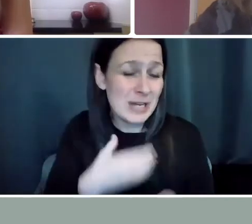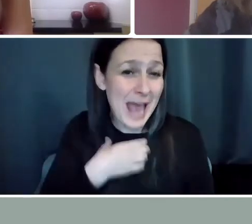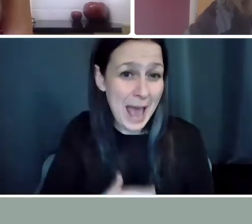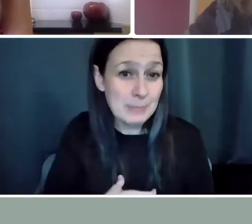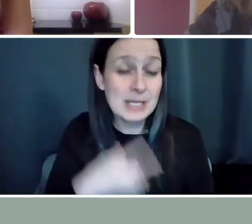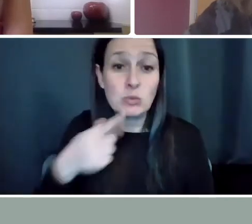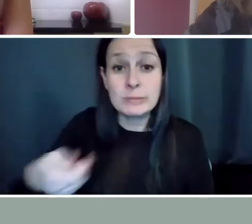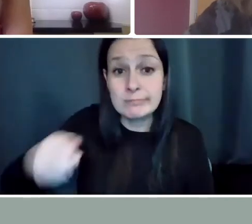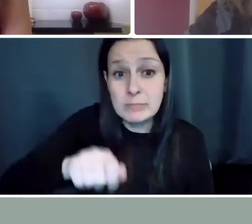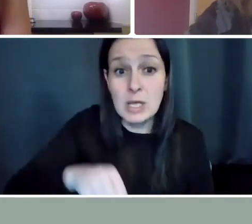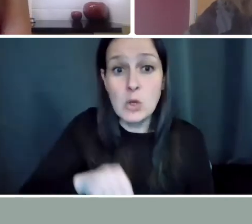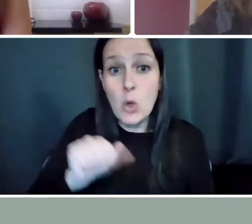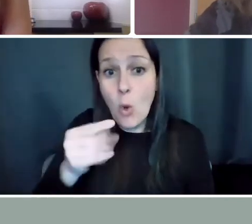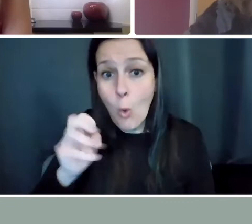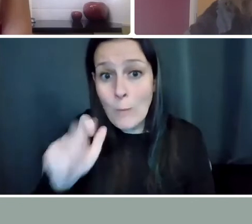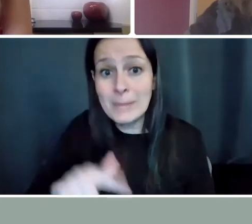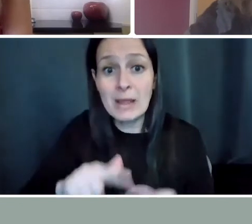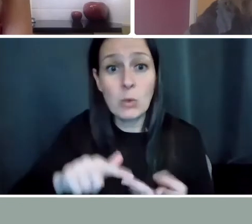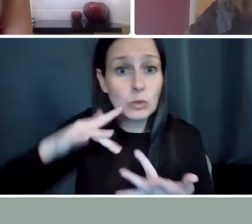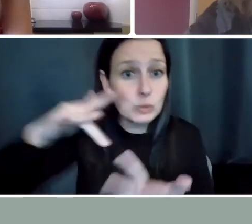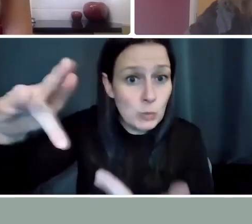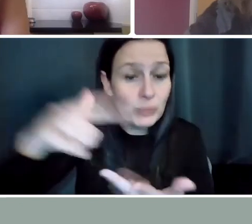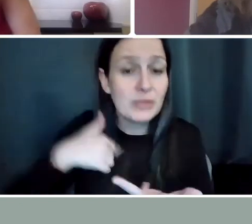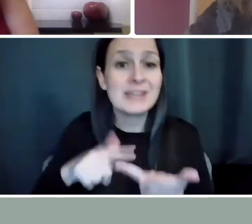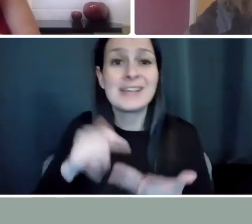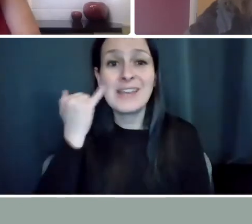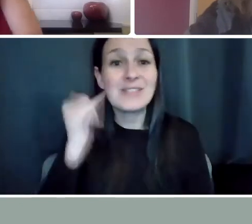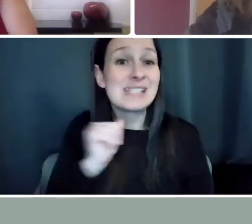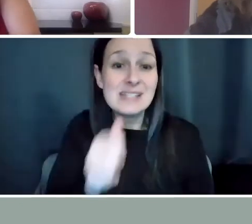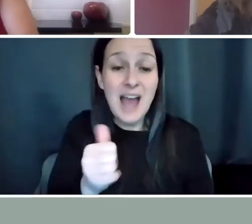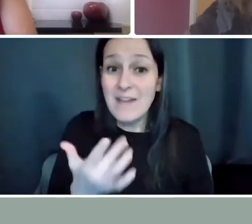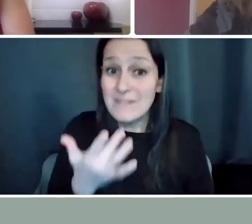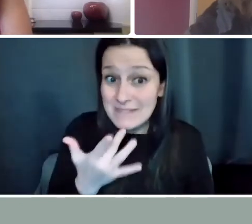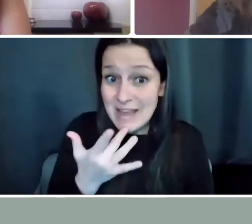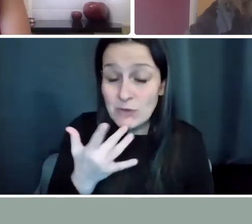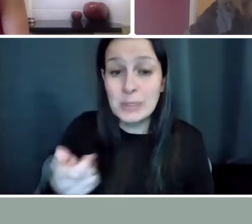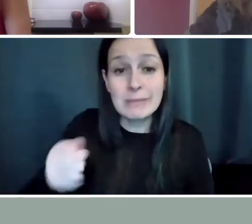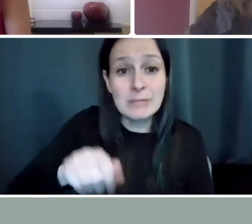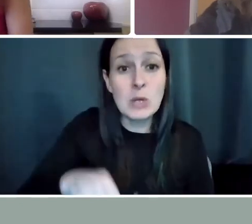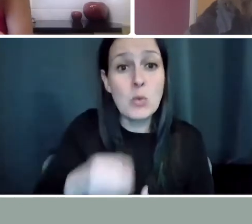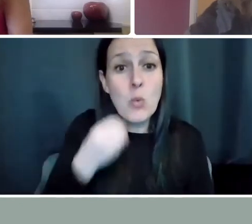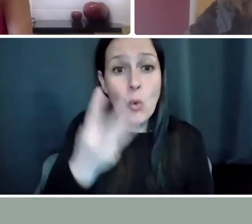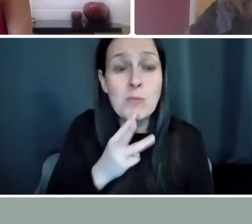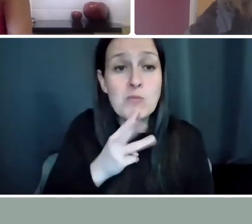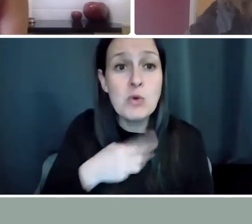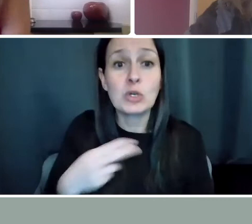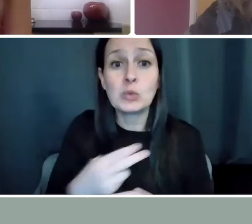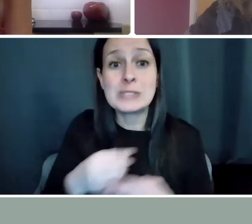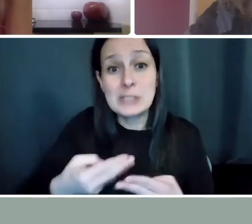in your oatmeal. You could even, if it's unflavored, you can dissolve it in warm water and use it in a